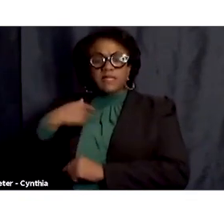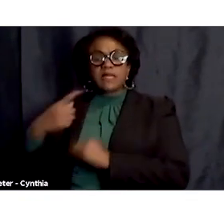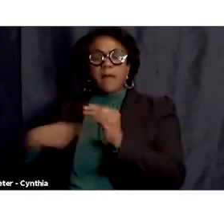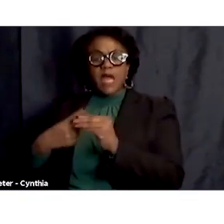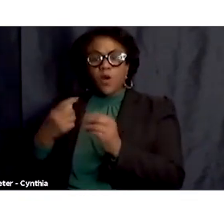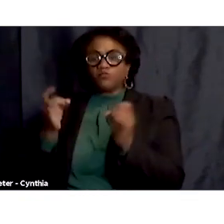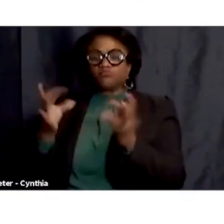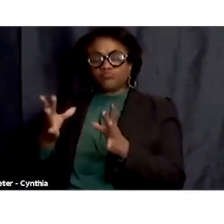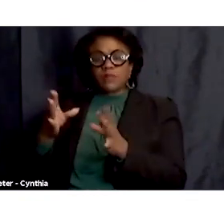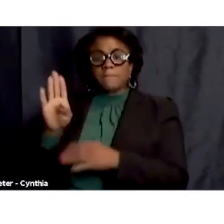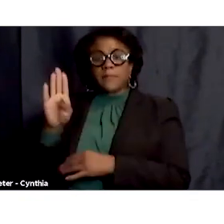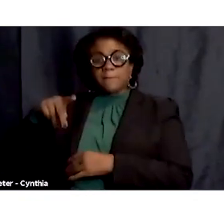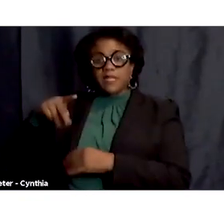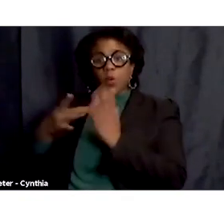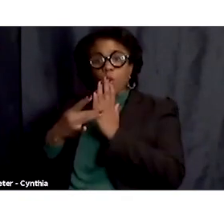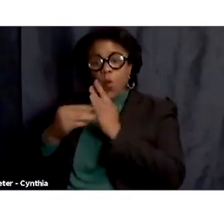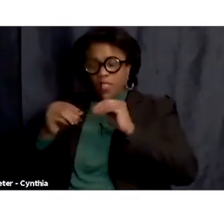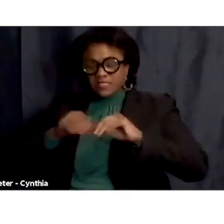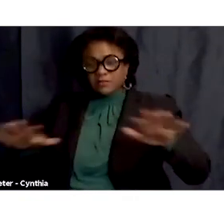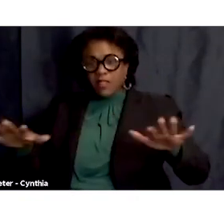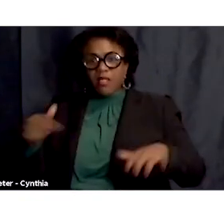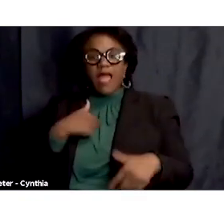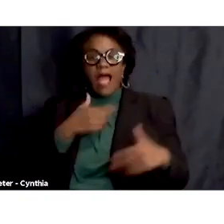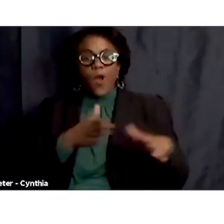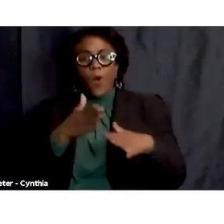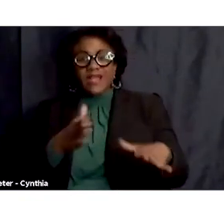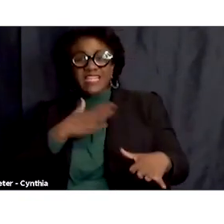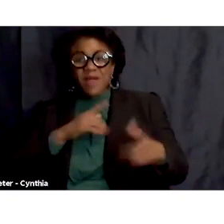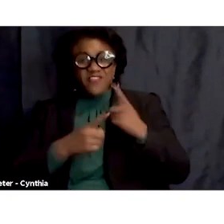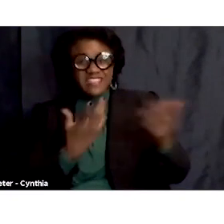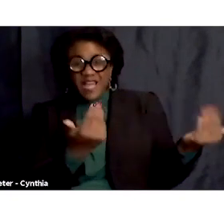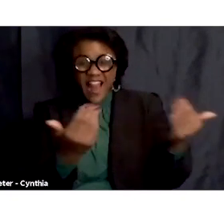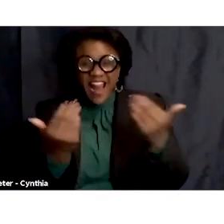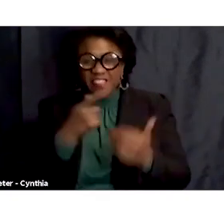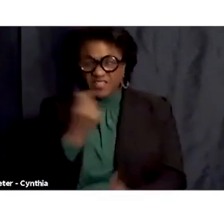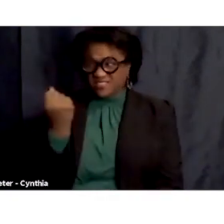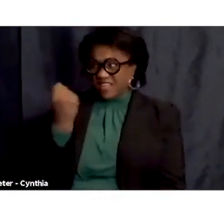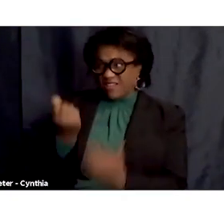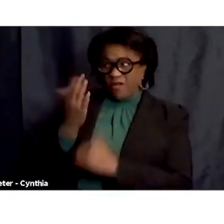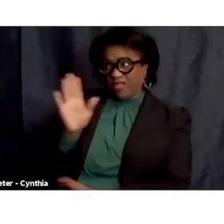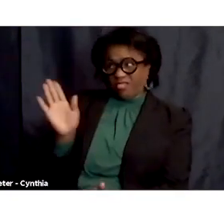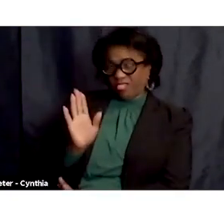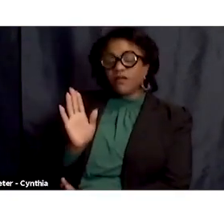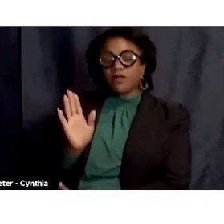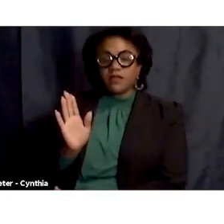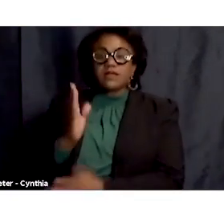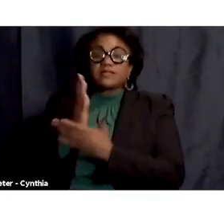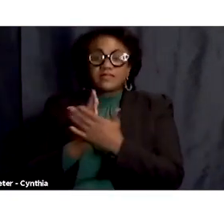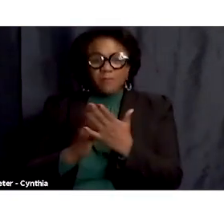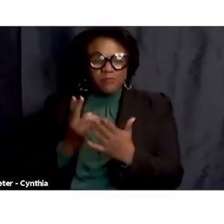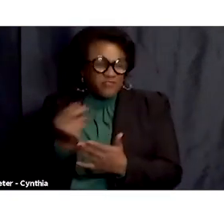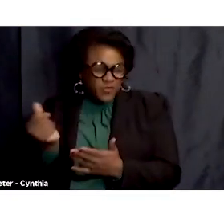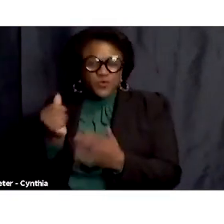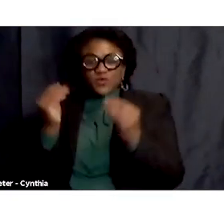was. I tried to organize my friends. They weren't really excited about coming on a Saturday morning, but I did get a couple of teachers who were really excited to